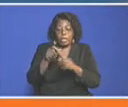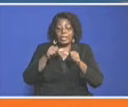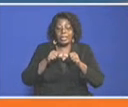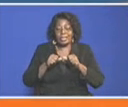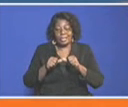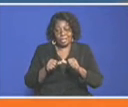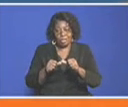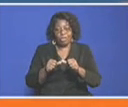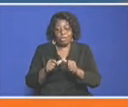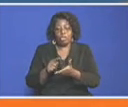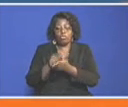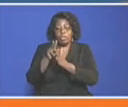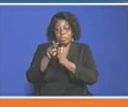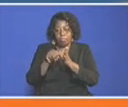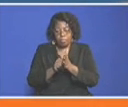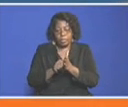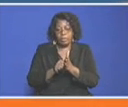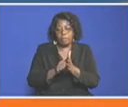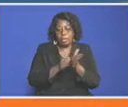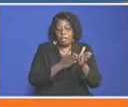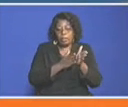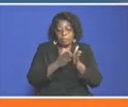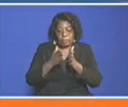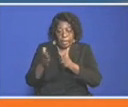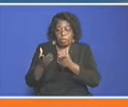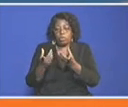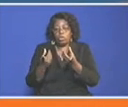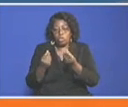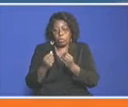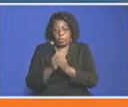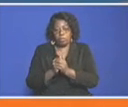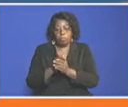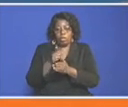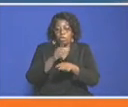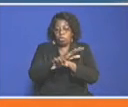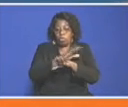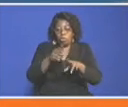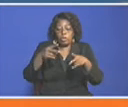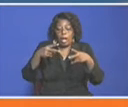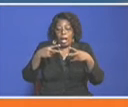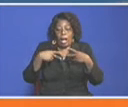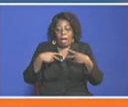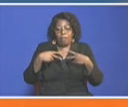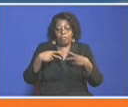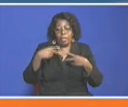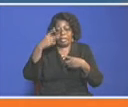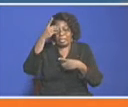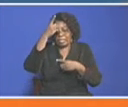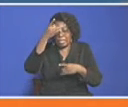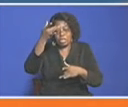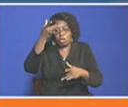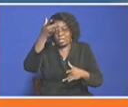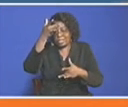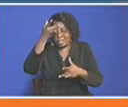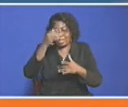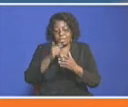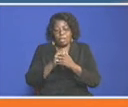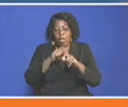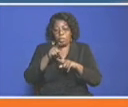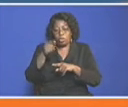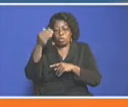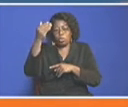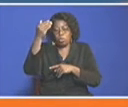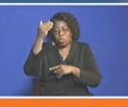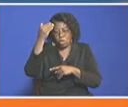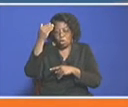continue your treatment regime. And if you do not have an underlying condition, but let's say you know you are prone